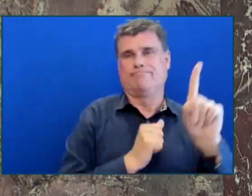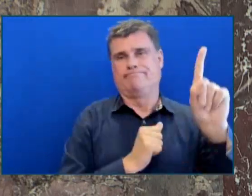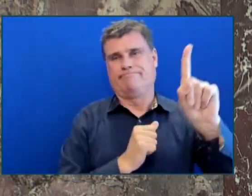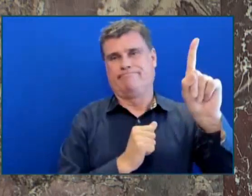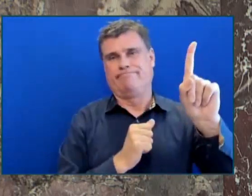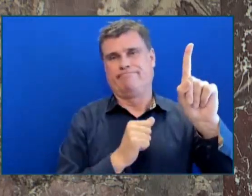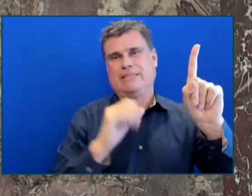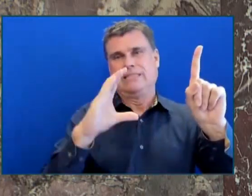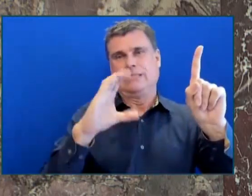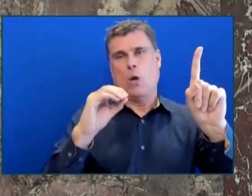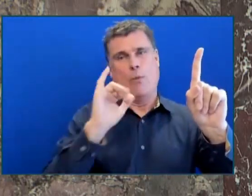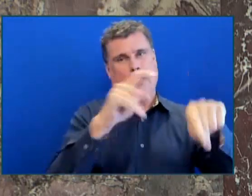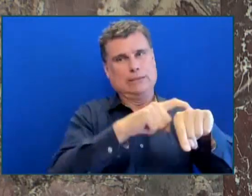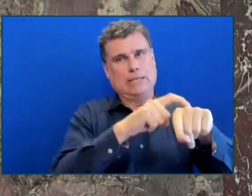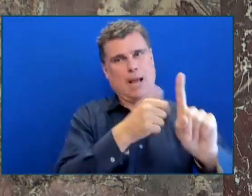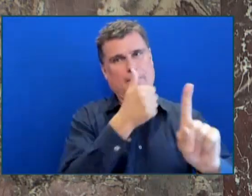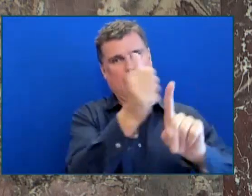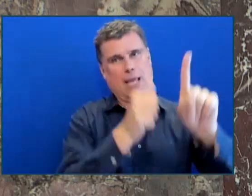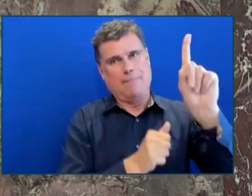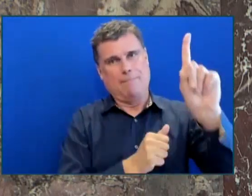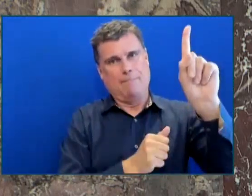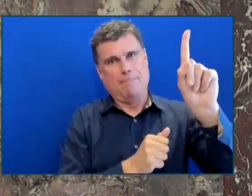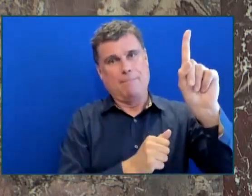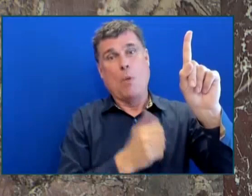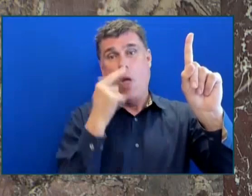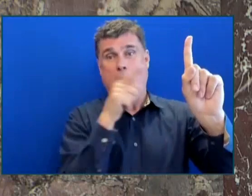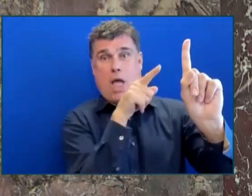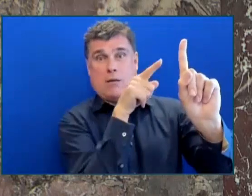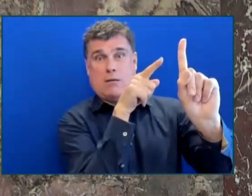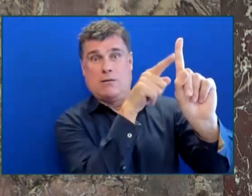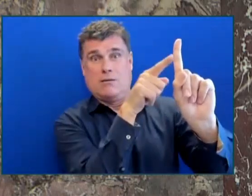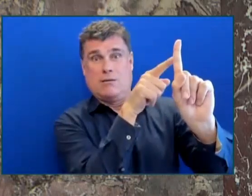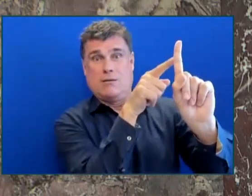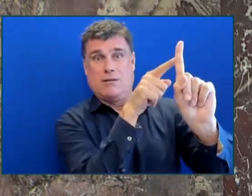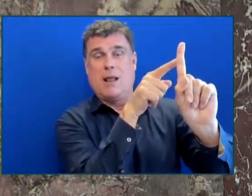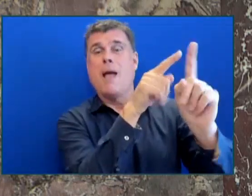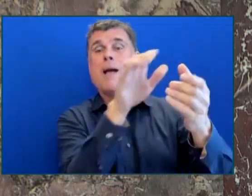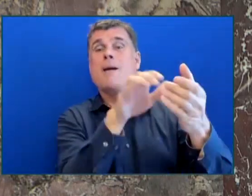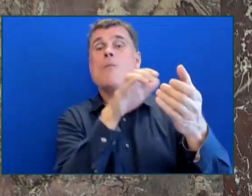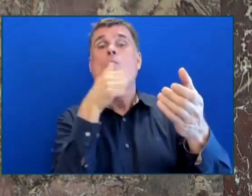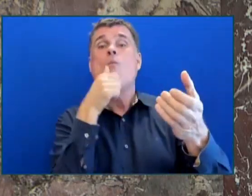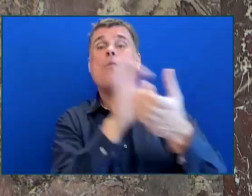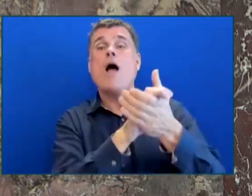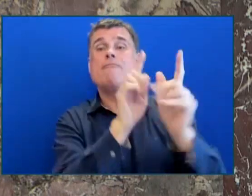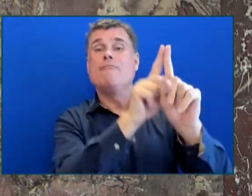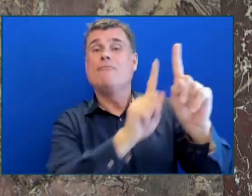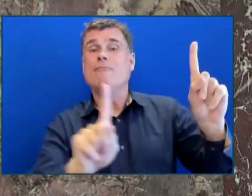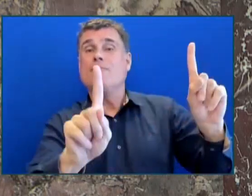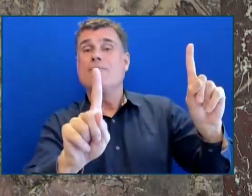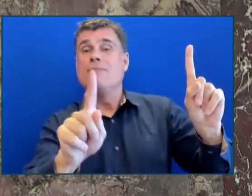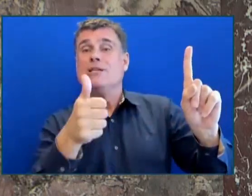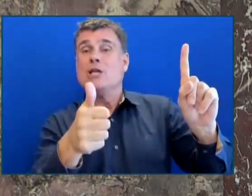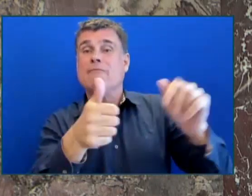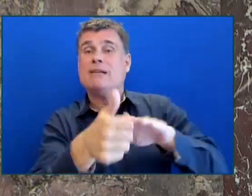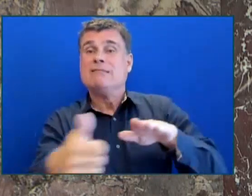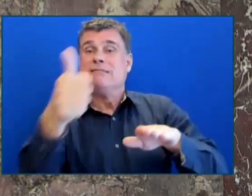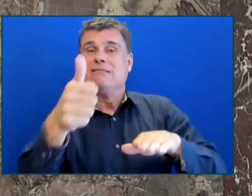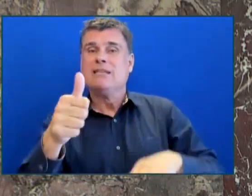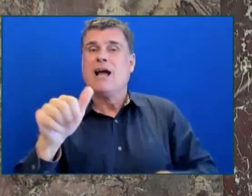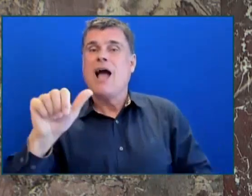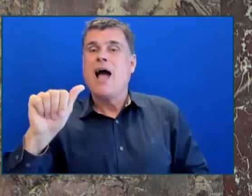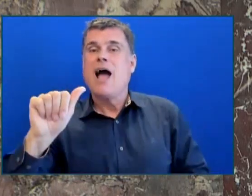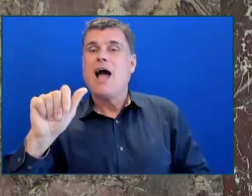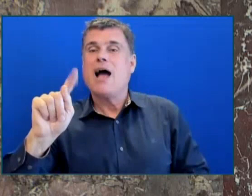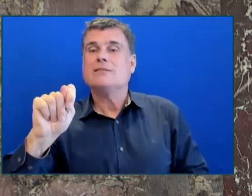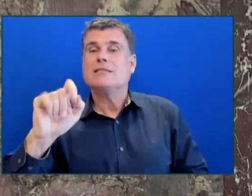with his partner, who was the CEO of Atira. They were supposed to stay clear of that conflict of interest, and what they found